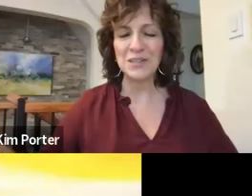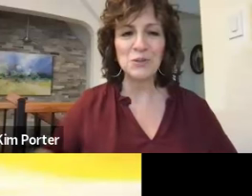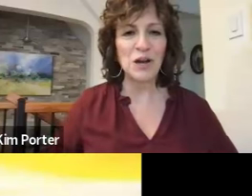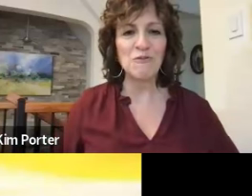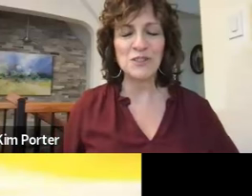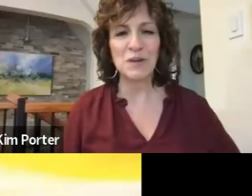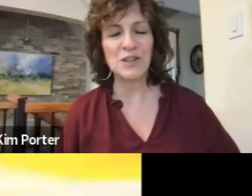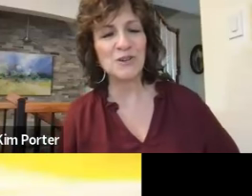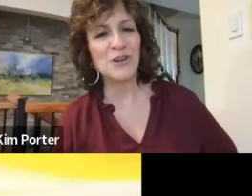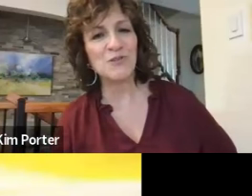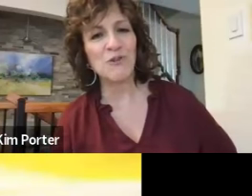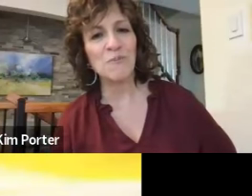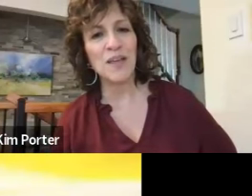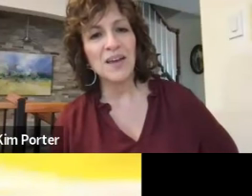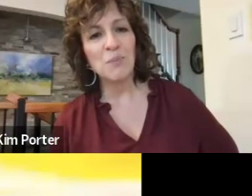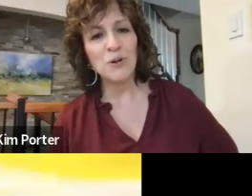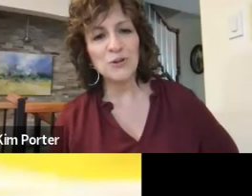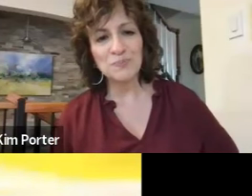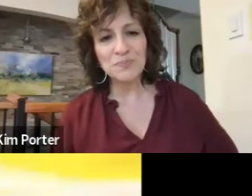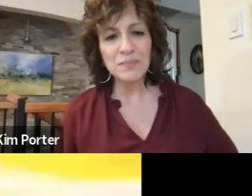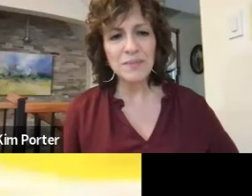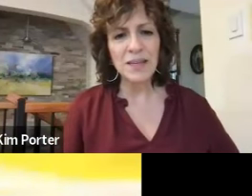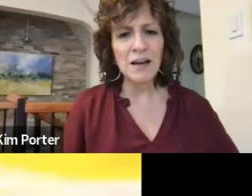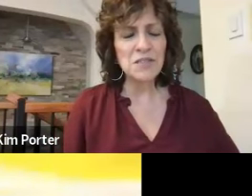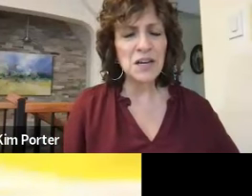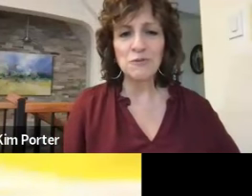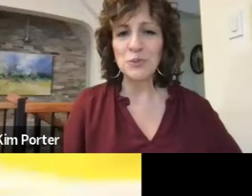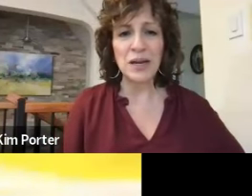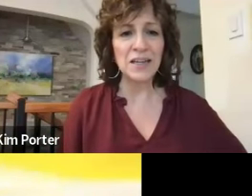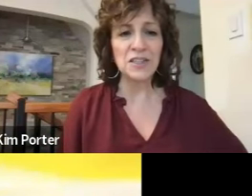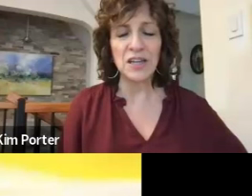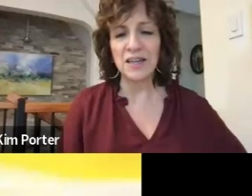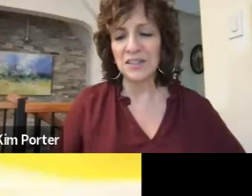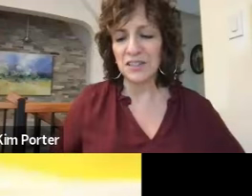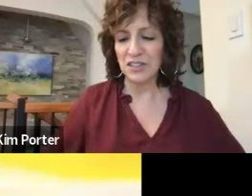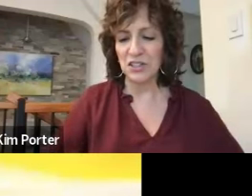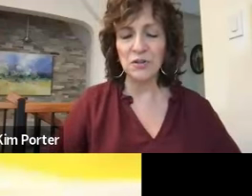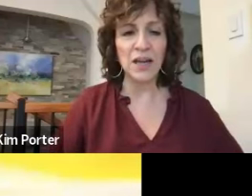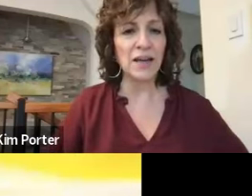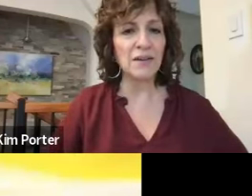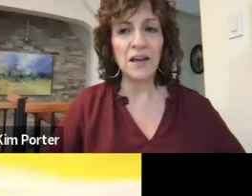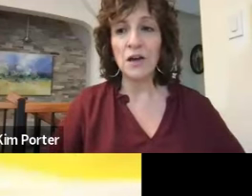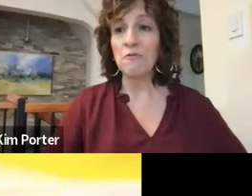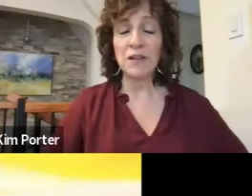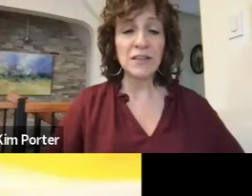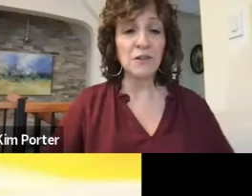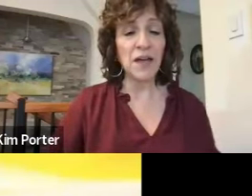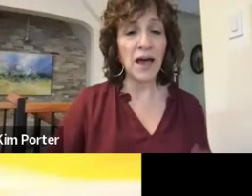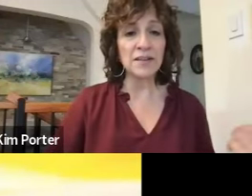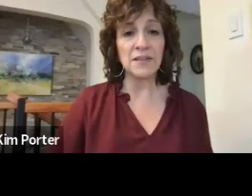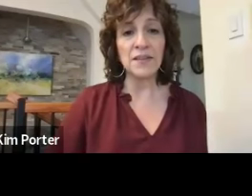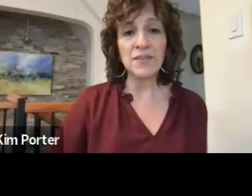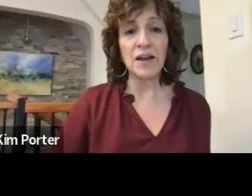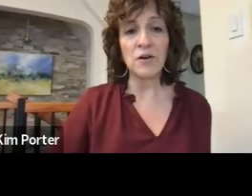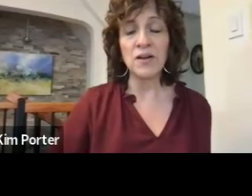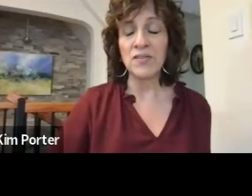cool. Daniel's wife is my daughter-in-law is from Boulder. I was out there for his wedding in June. And fun little